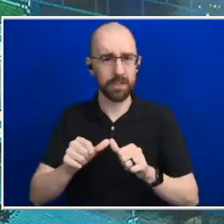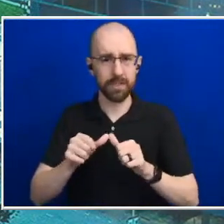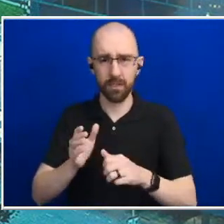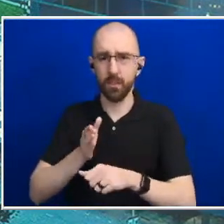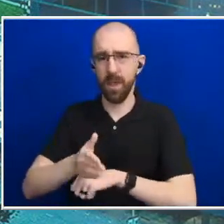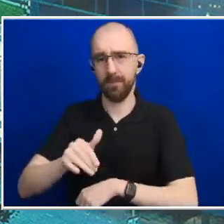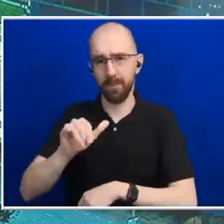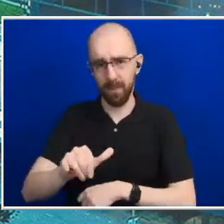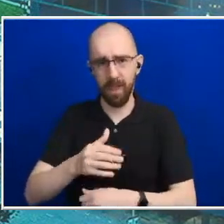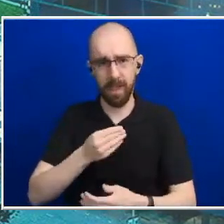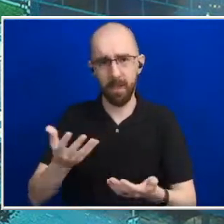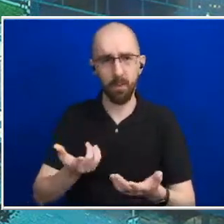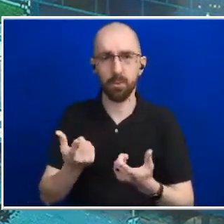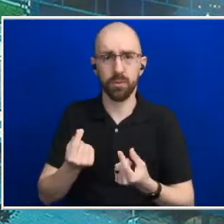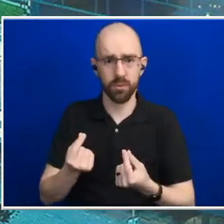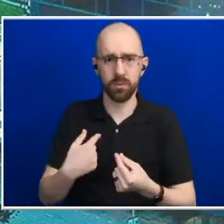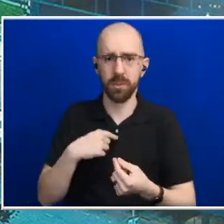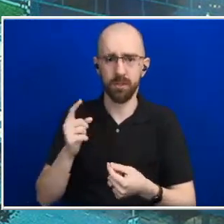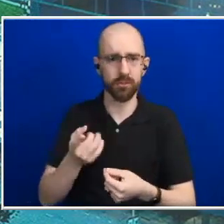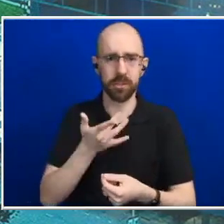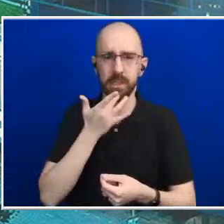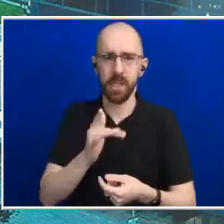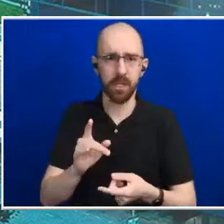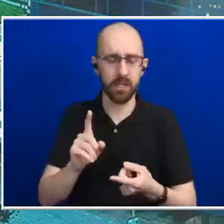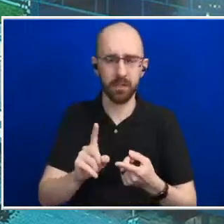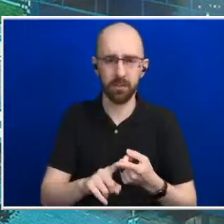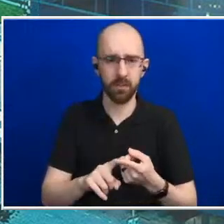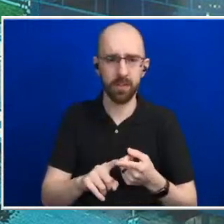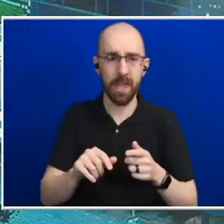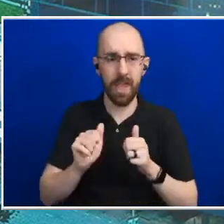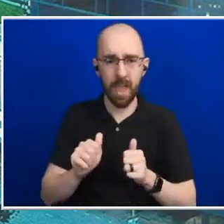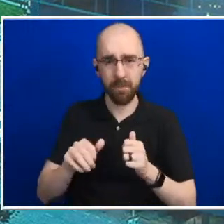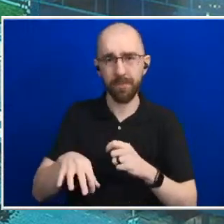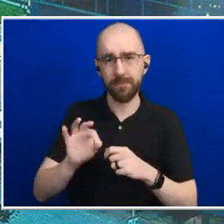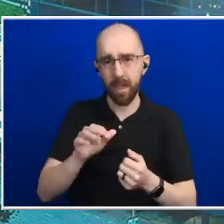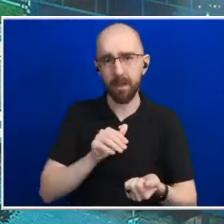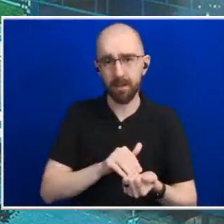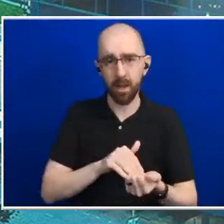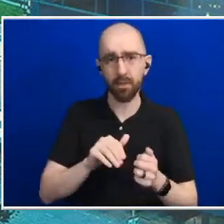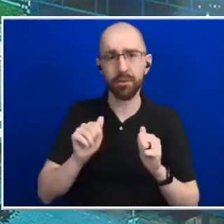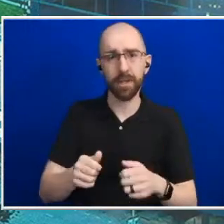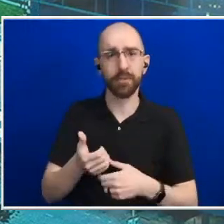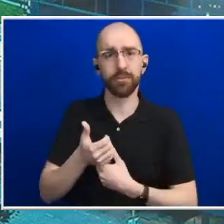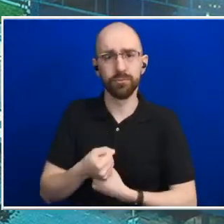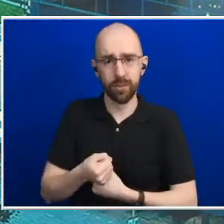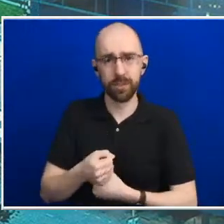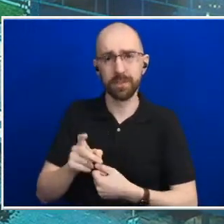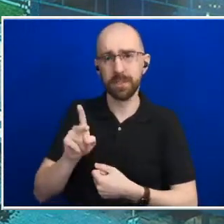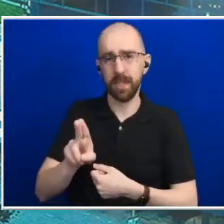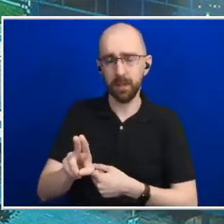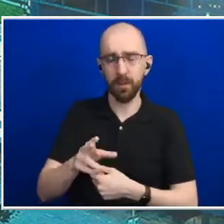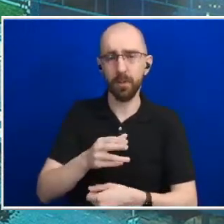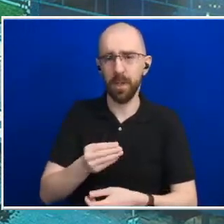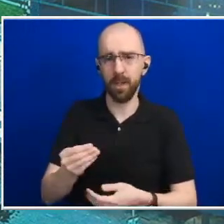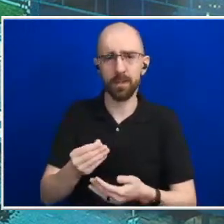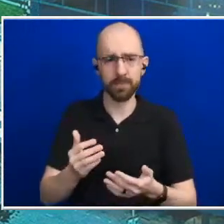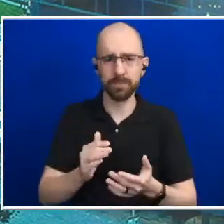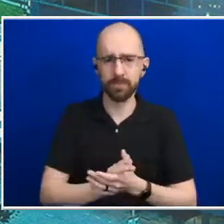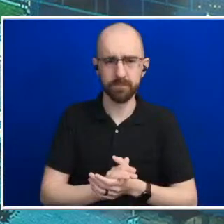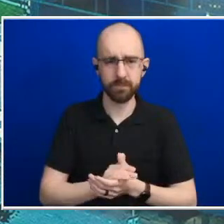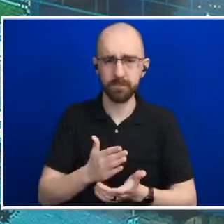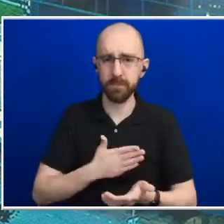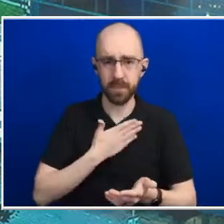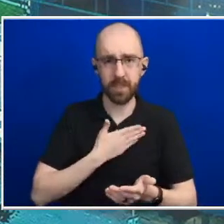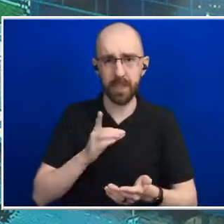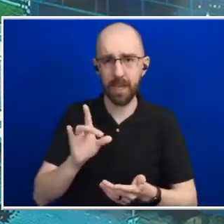do. I was just lucky to be able to find doctors that I could trust at KU, and I'm just glad that I did,